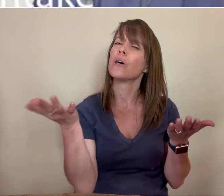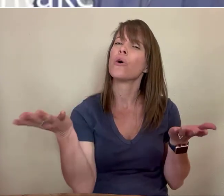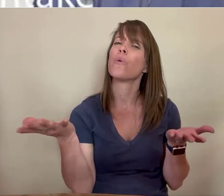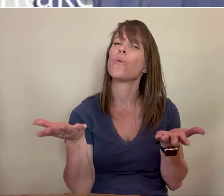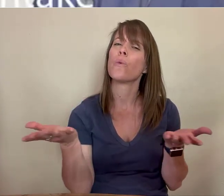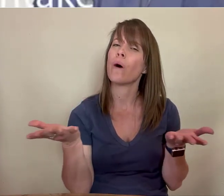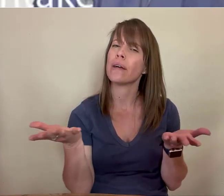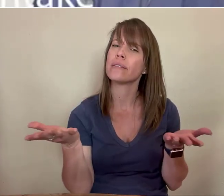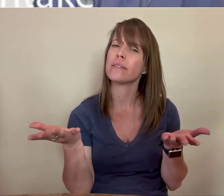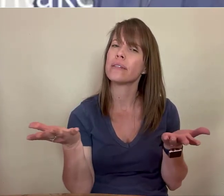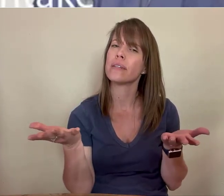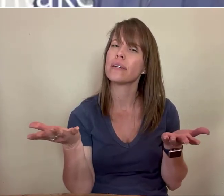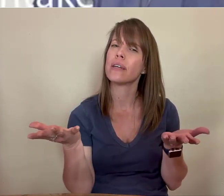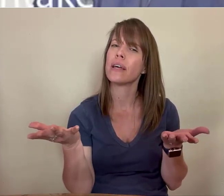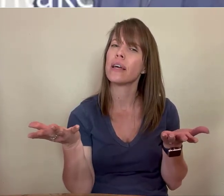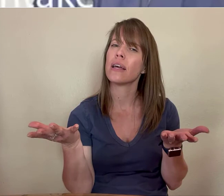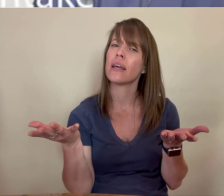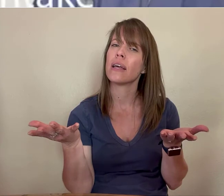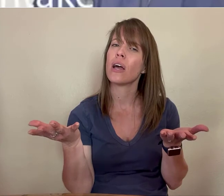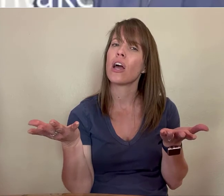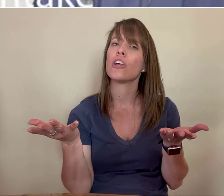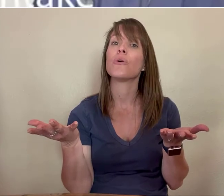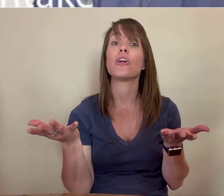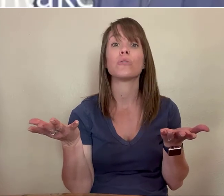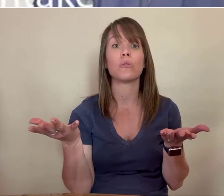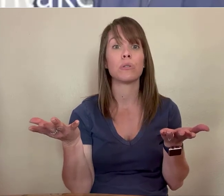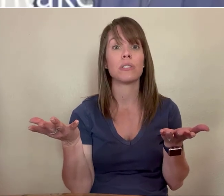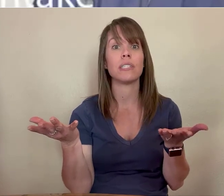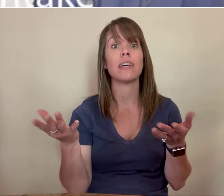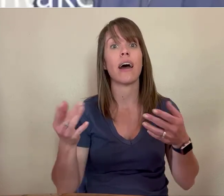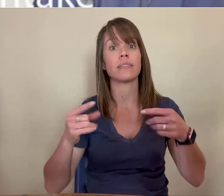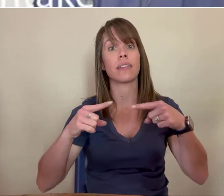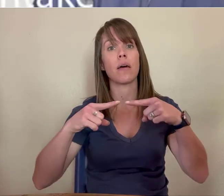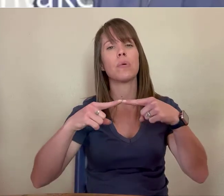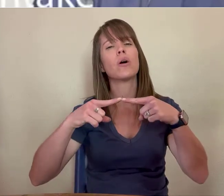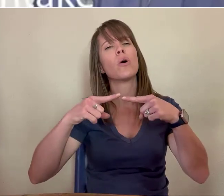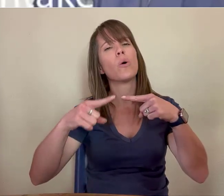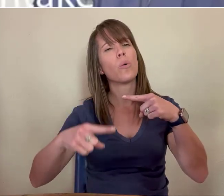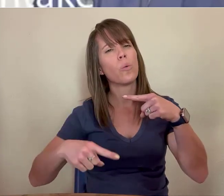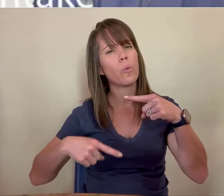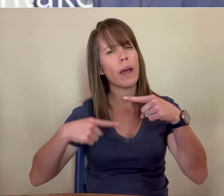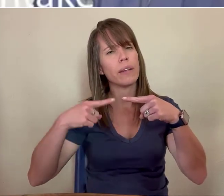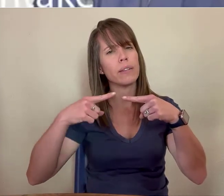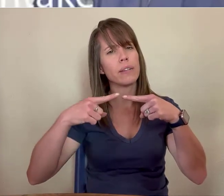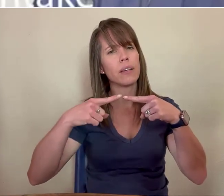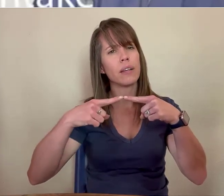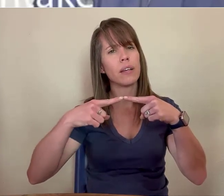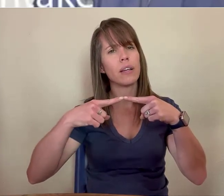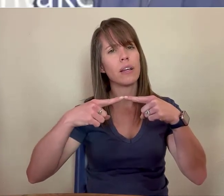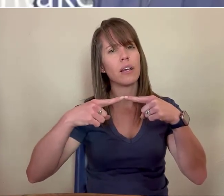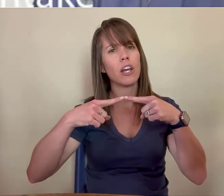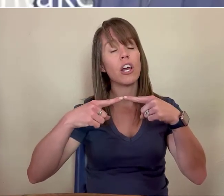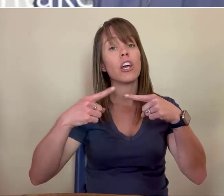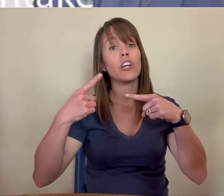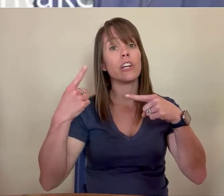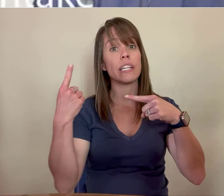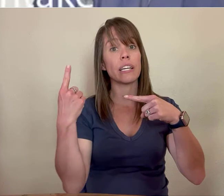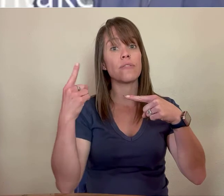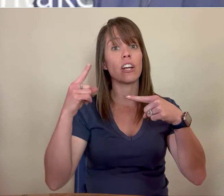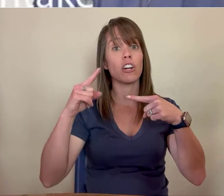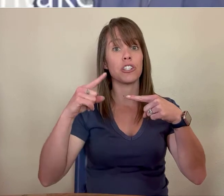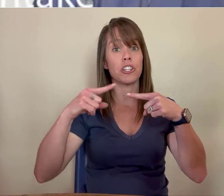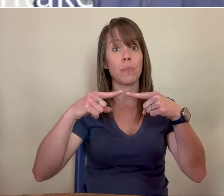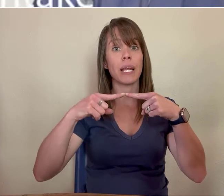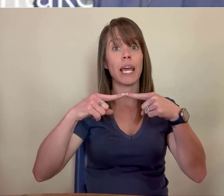You. What? You can also proceed to ask them when. Your